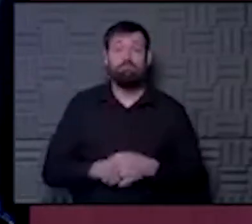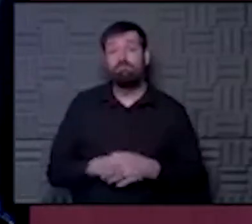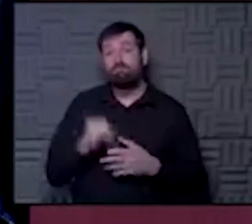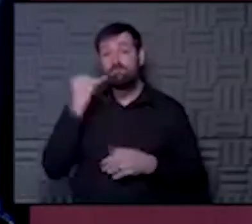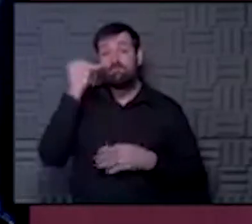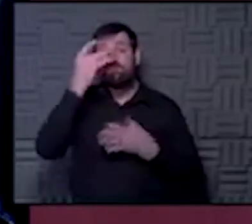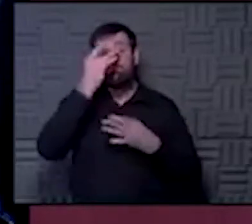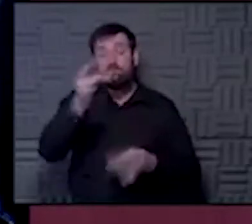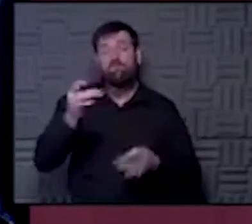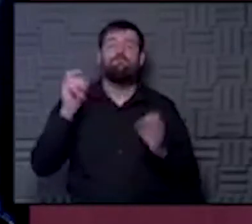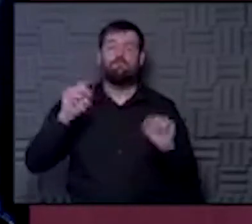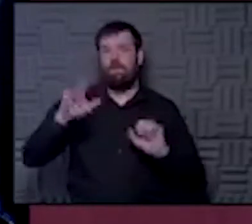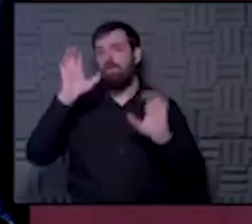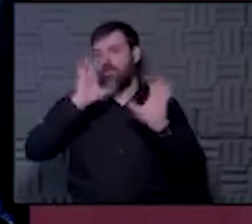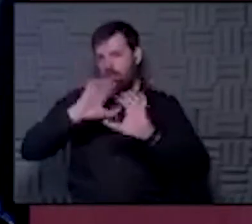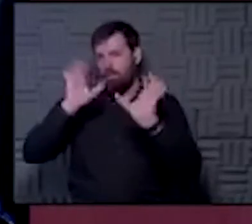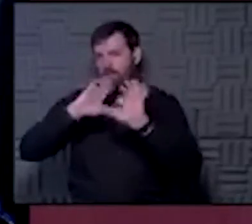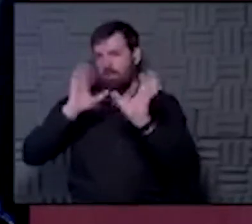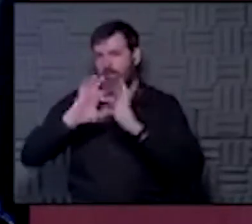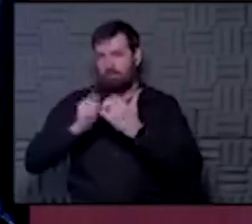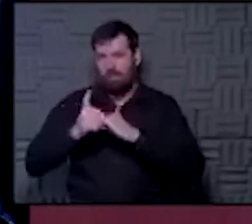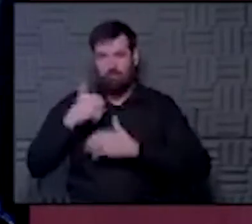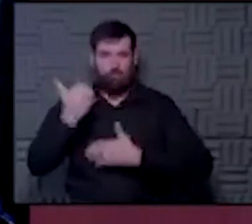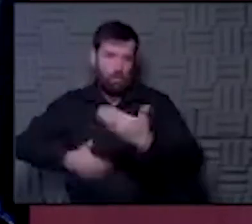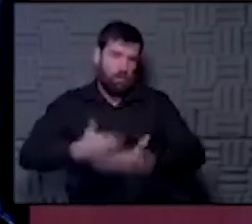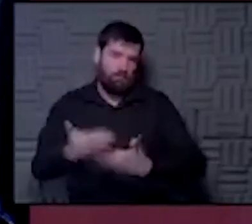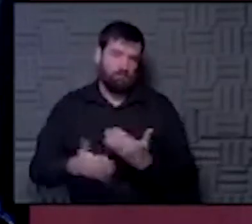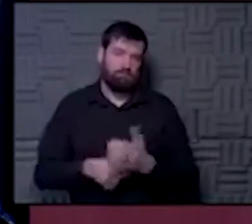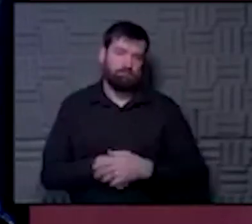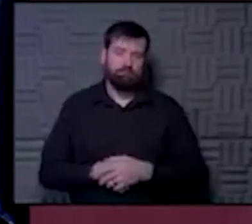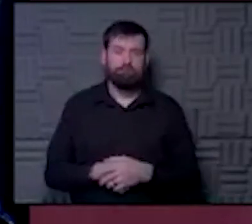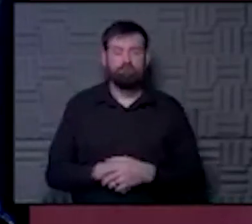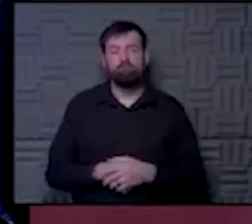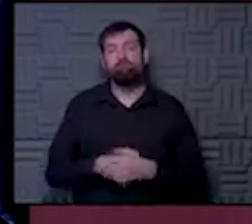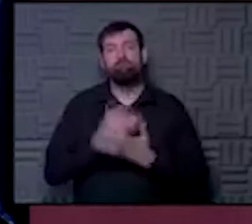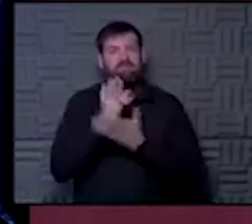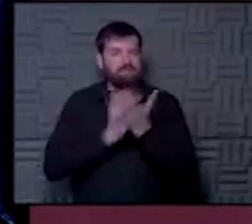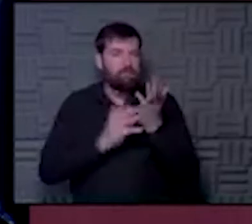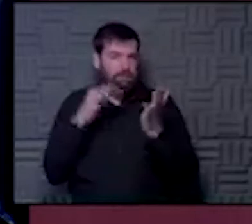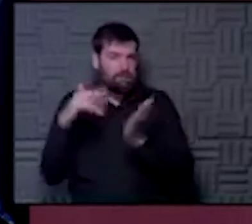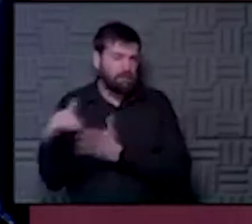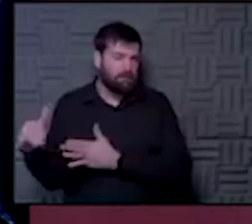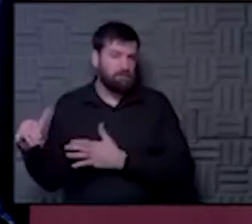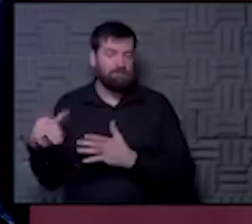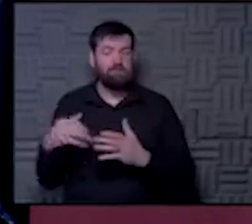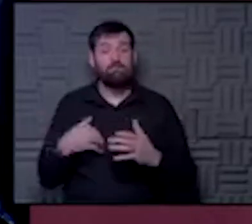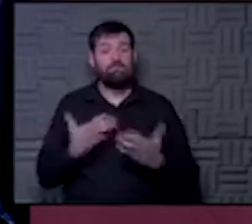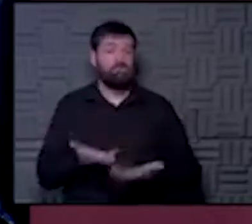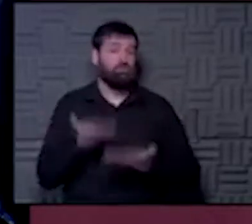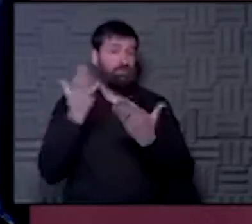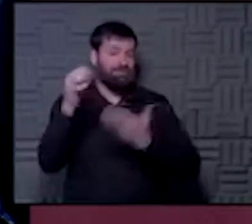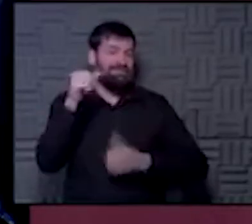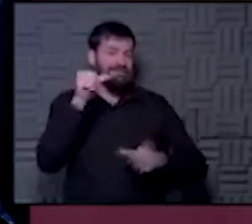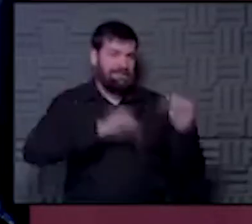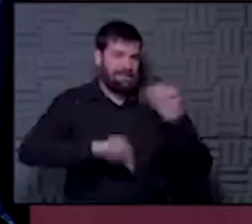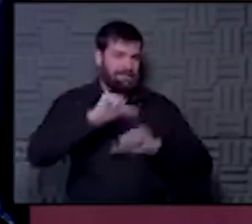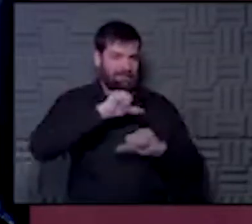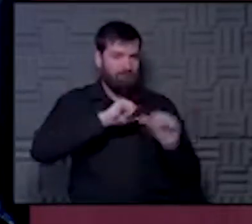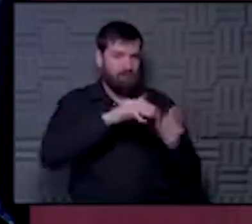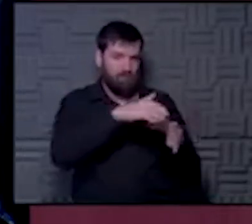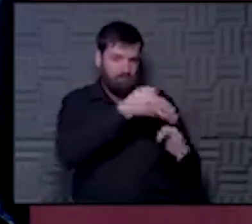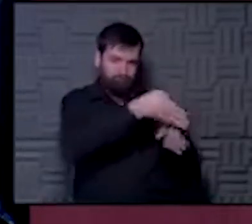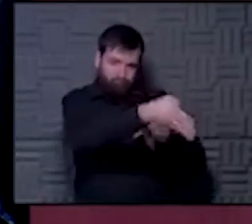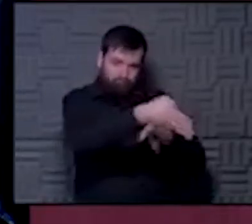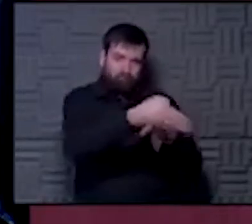I do think you can go find how it's going early on with some of these studies. And I would turn actually to the scientific side of this to